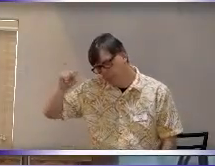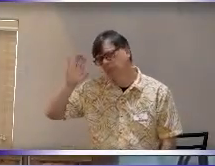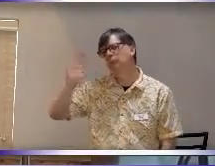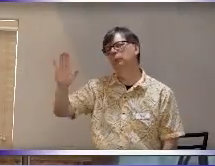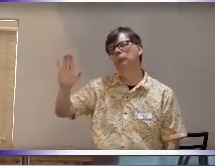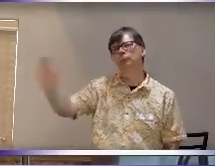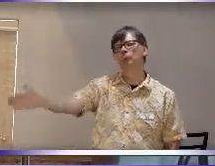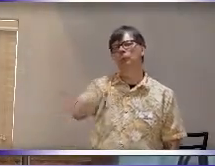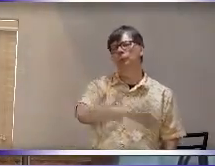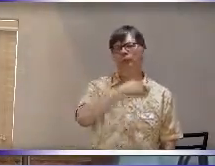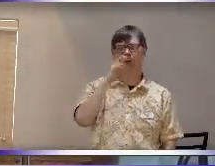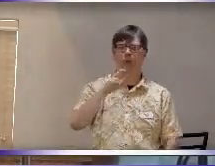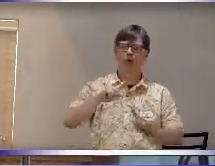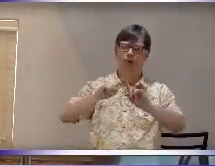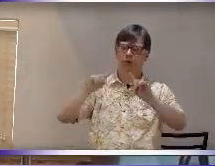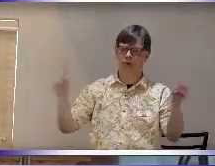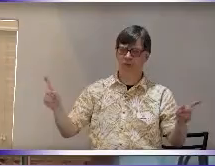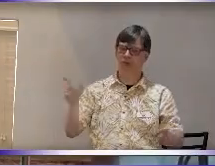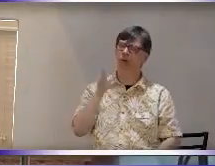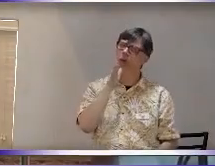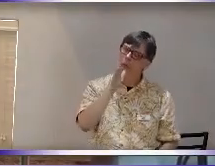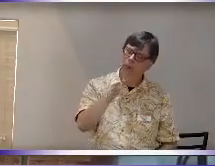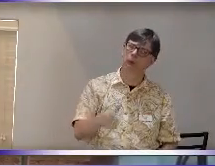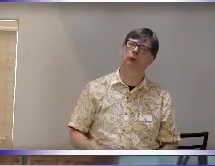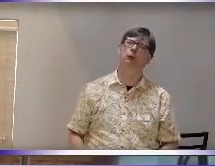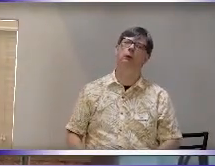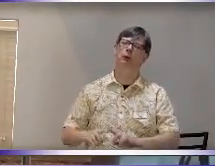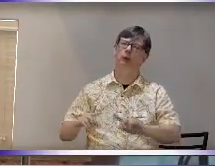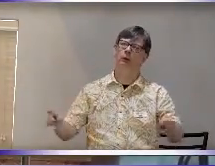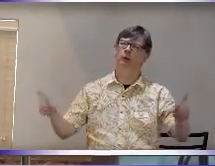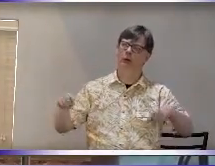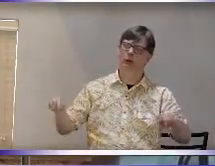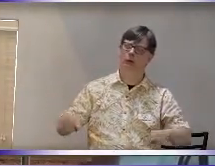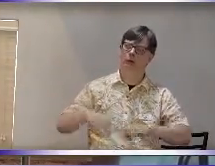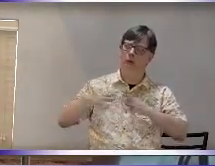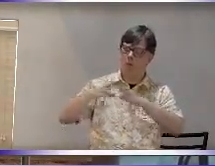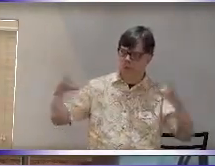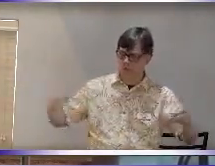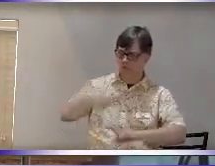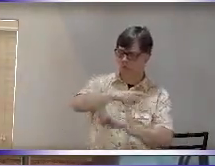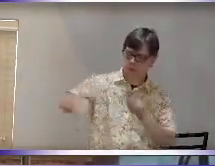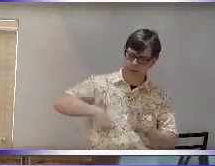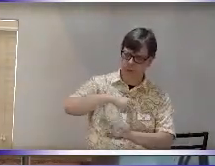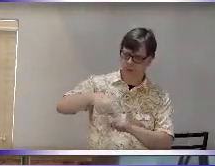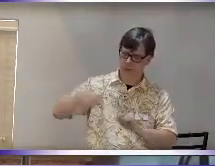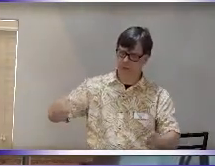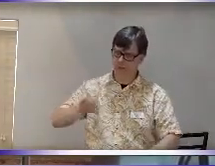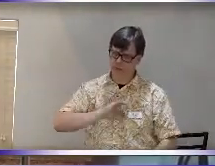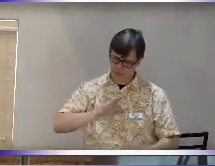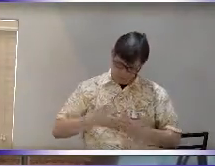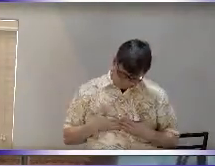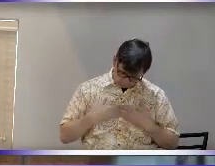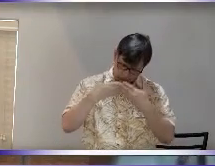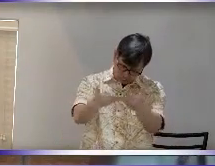we're different than mom, different than the room around us, different than our caregiver.